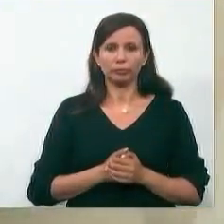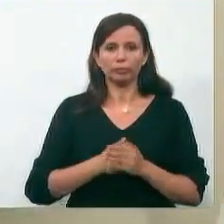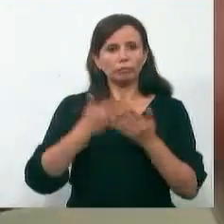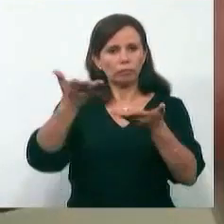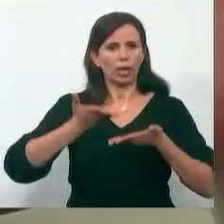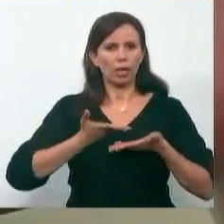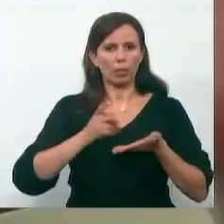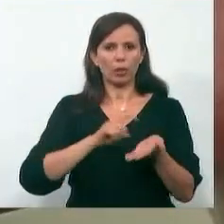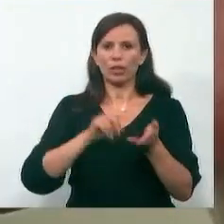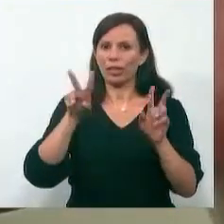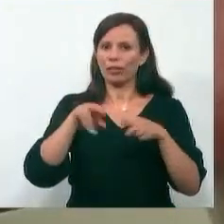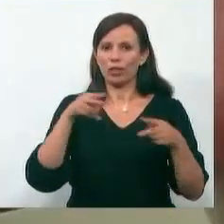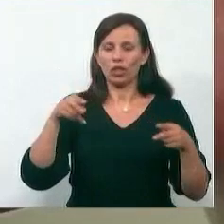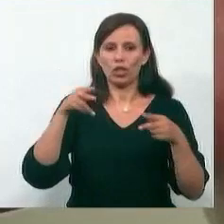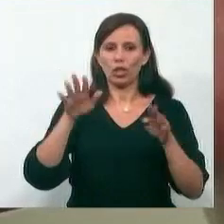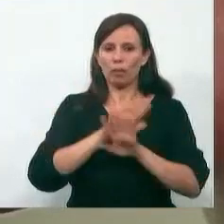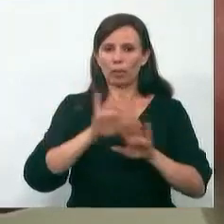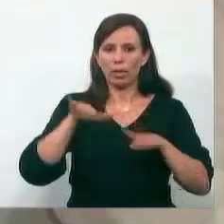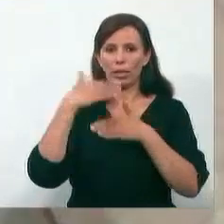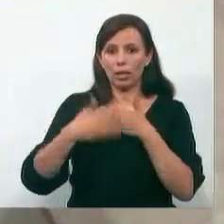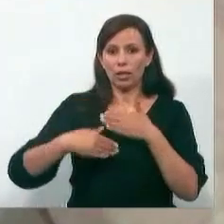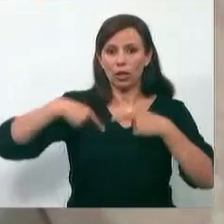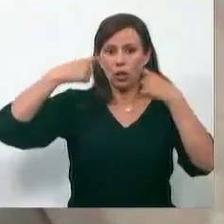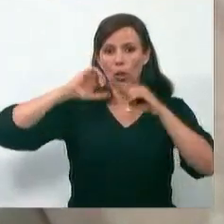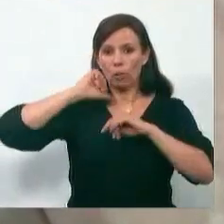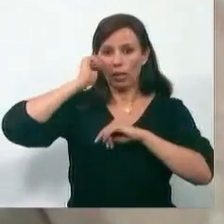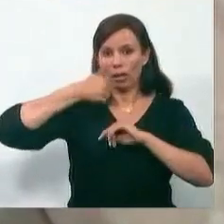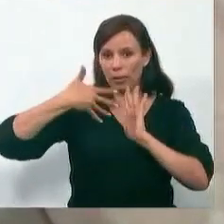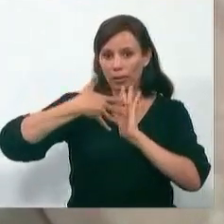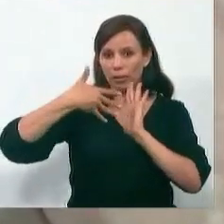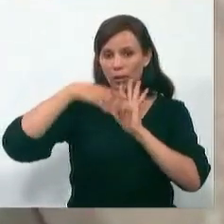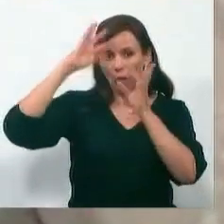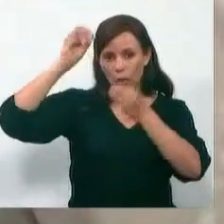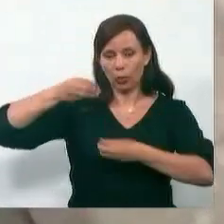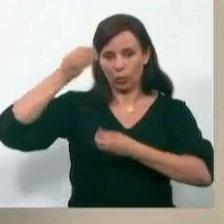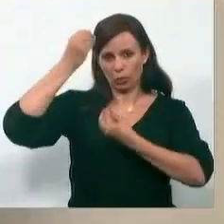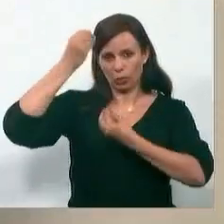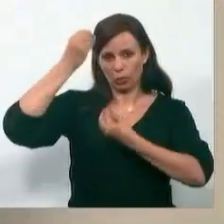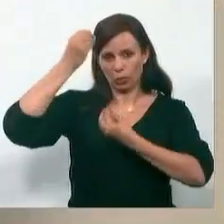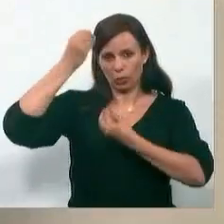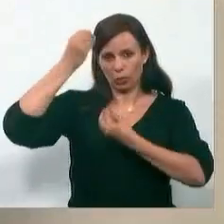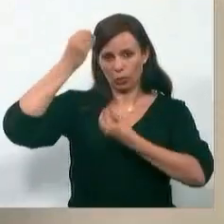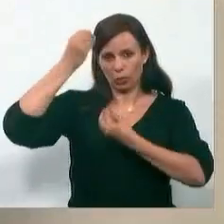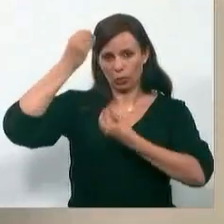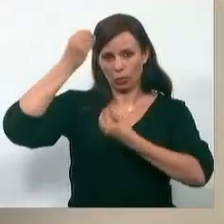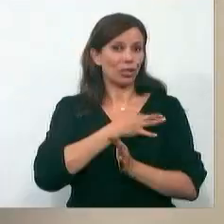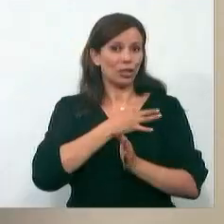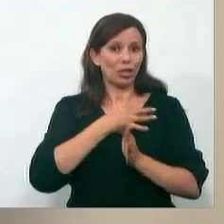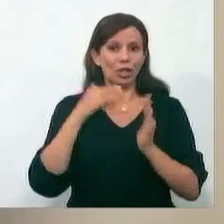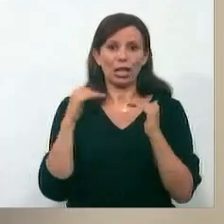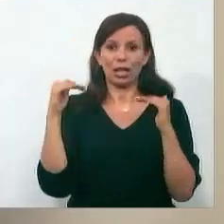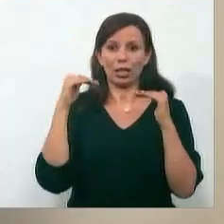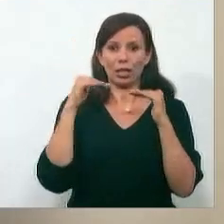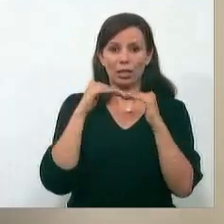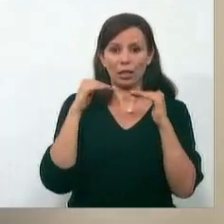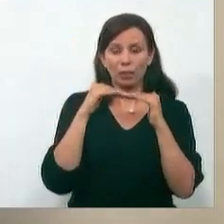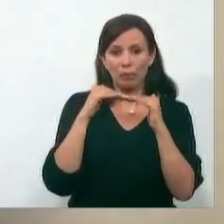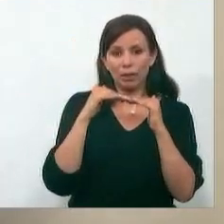We can't finish without saying that the day after the test, I was told that my test matched the profiles of the healthy group.